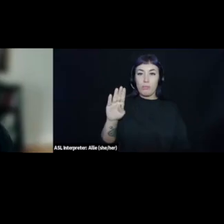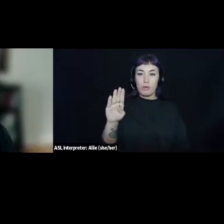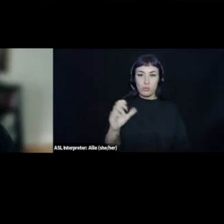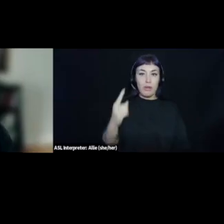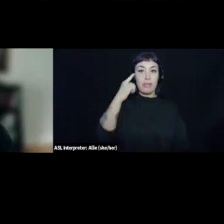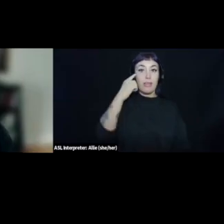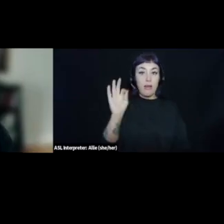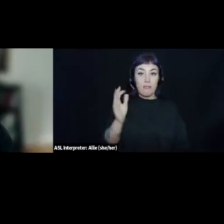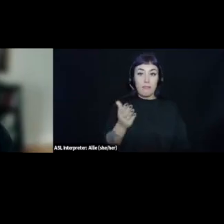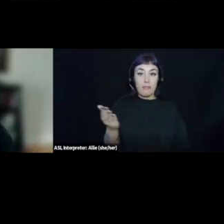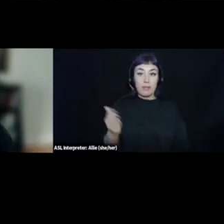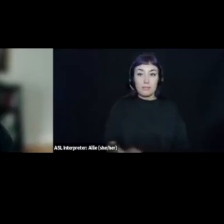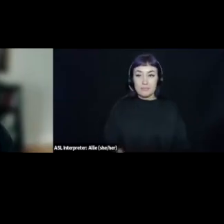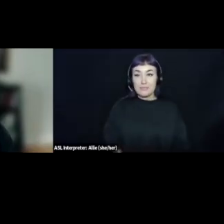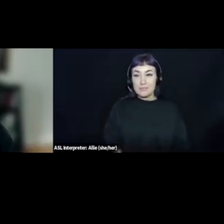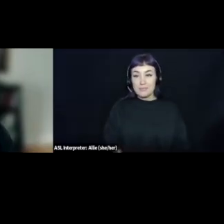of?